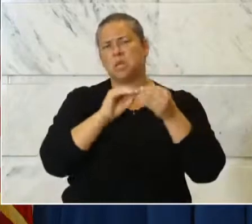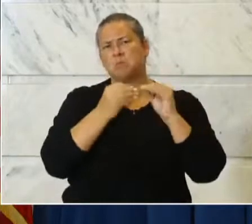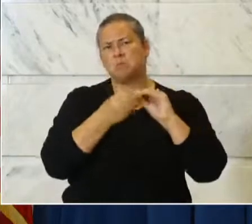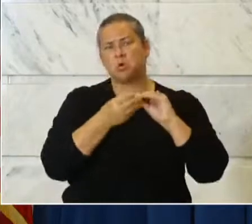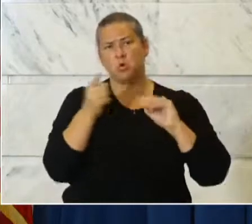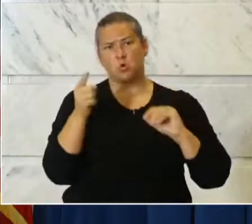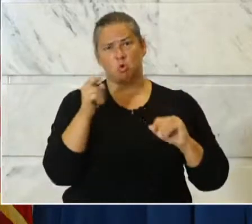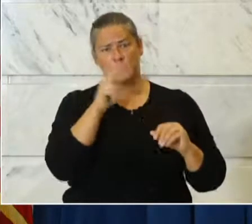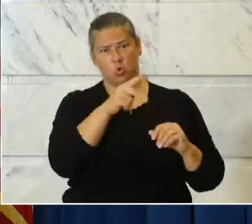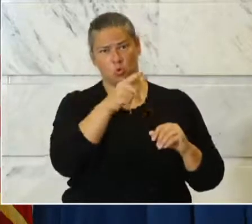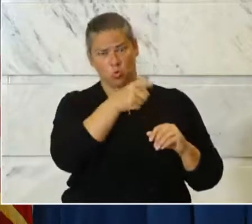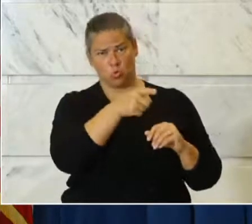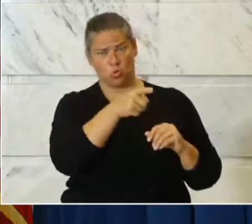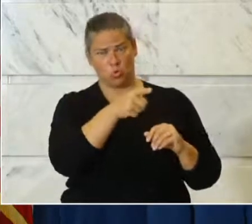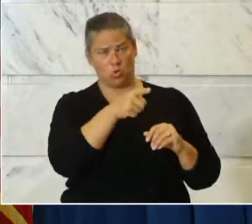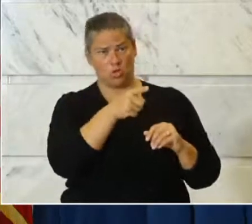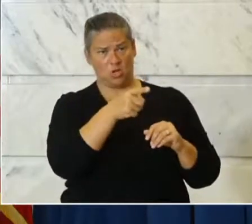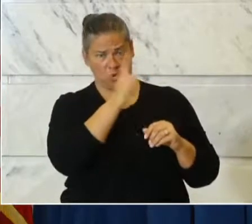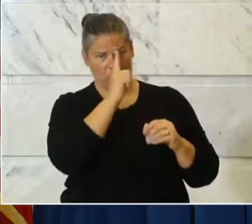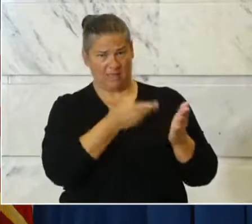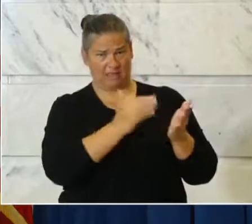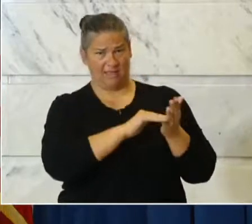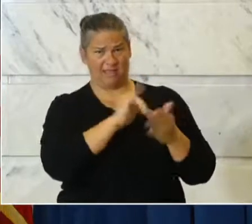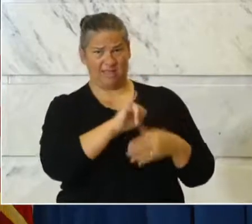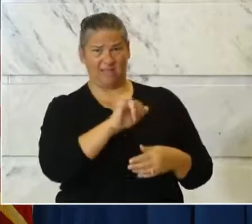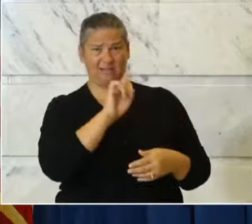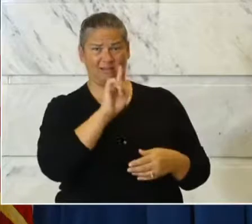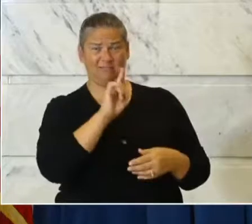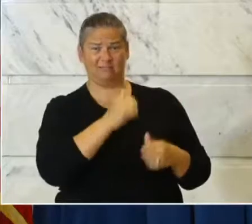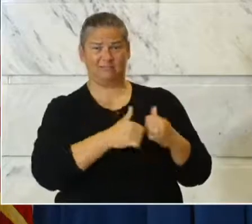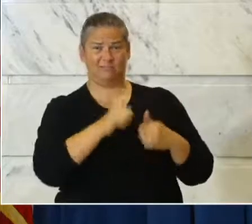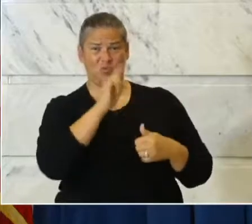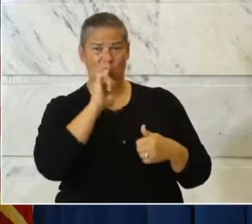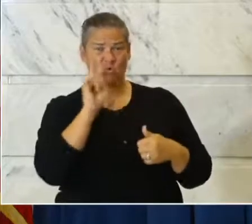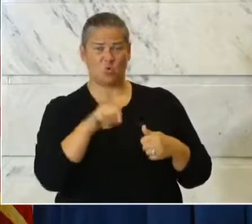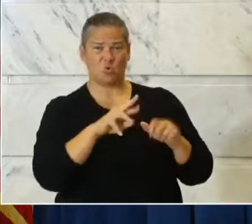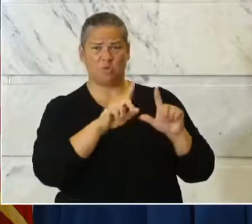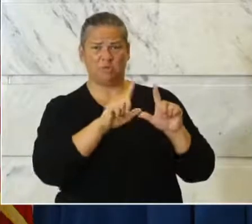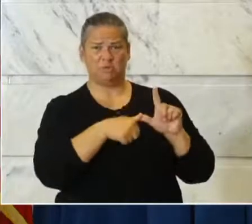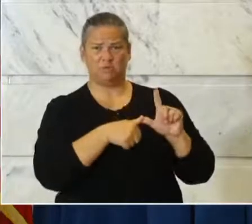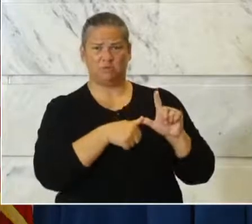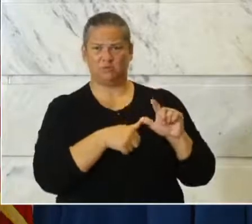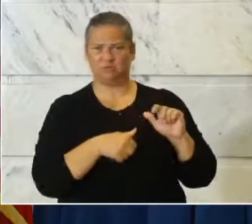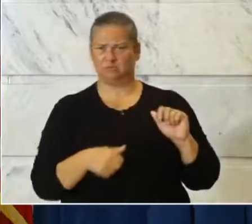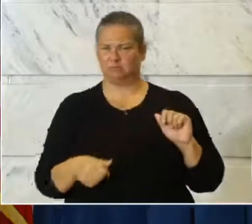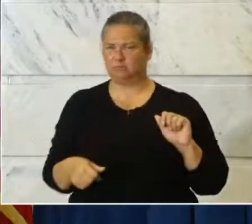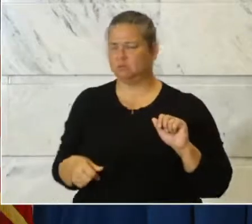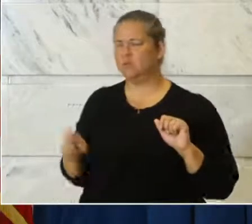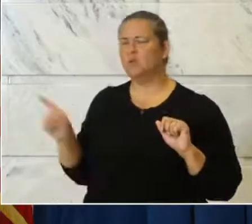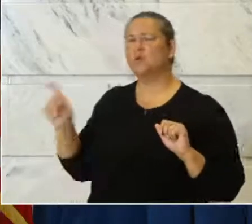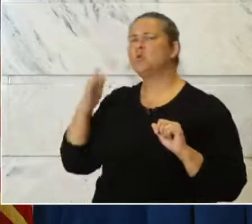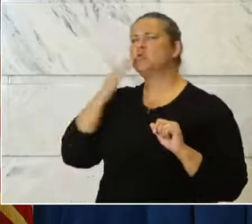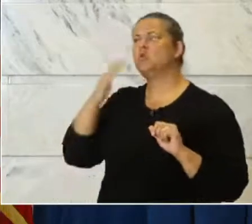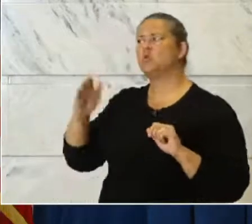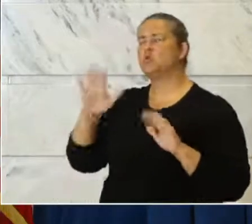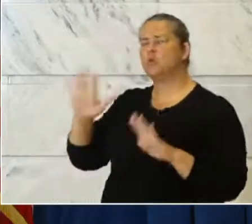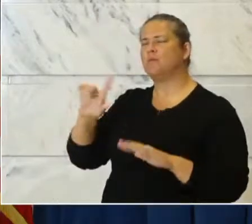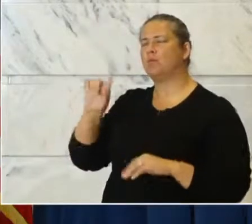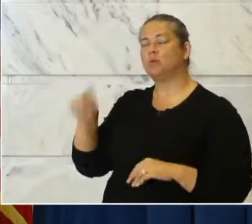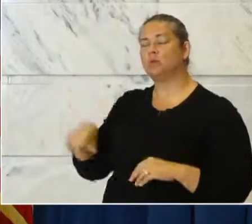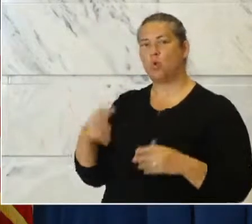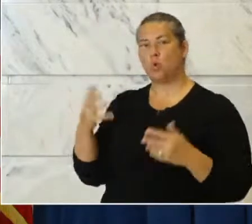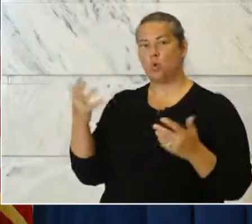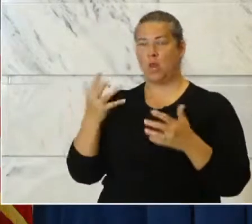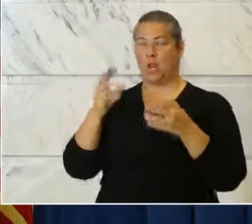at, whether you re-up the executive order or if you let it expire? That's a great question. The question is, what number are we going to be